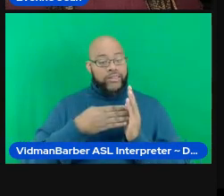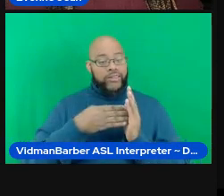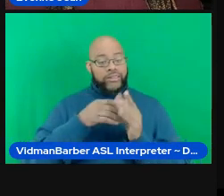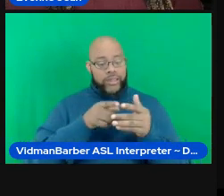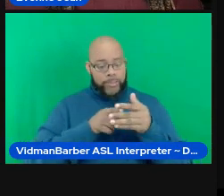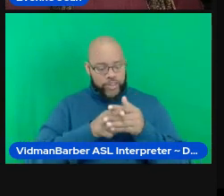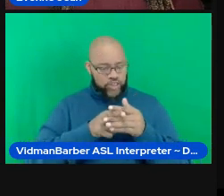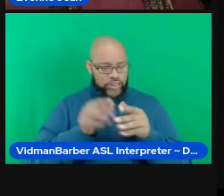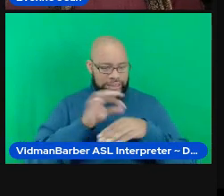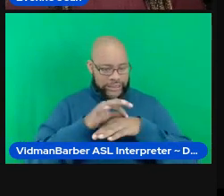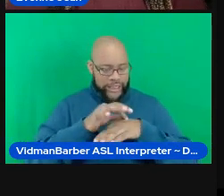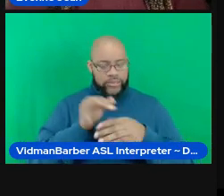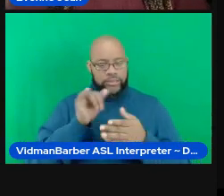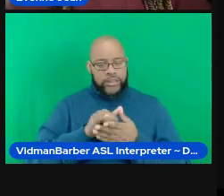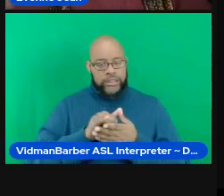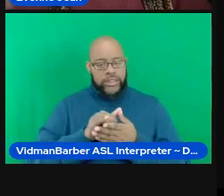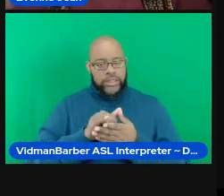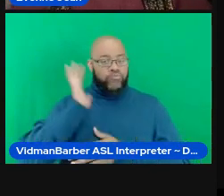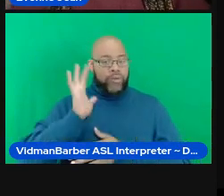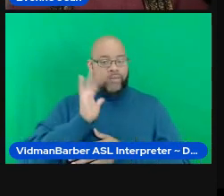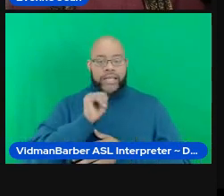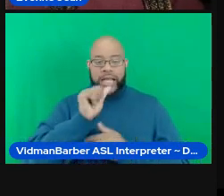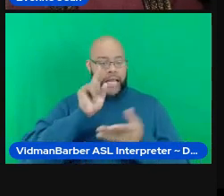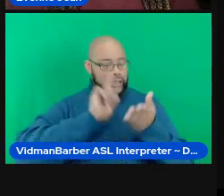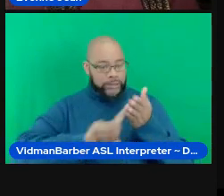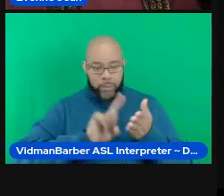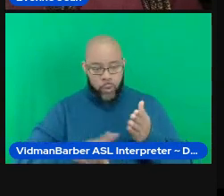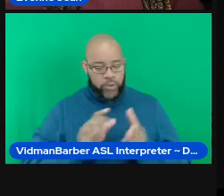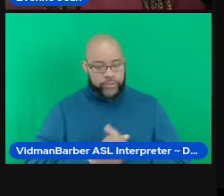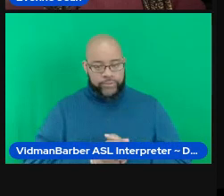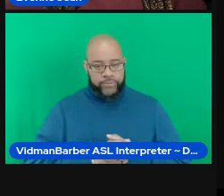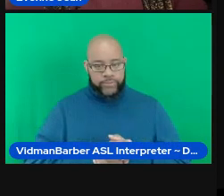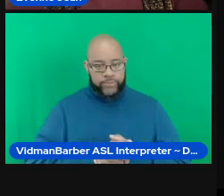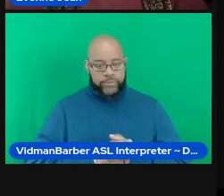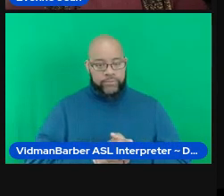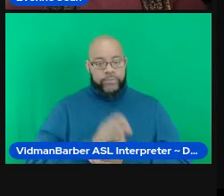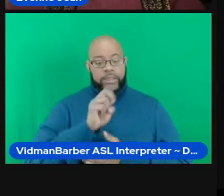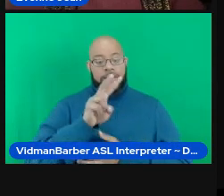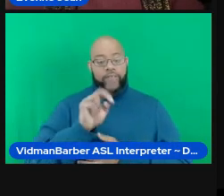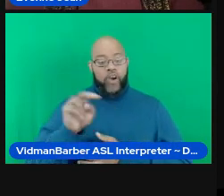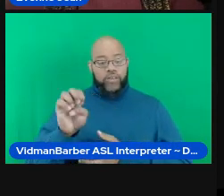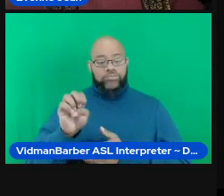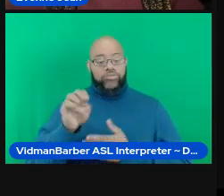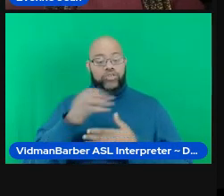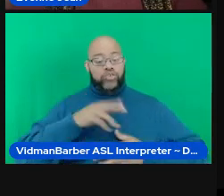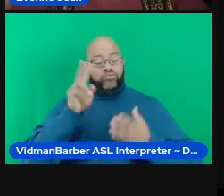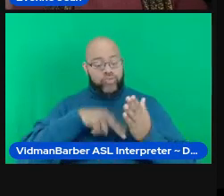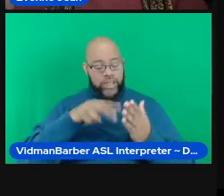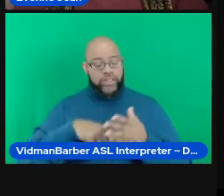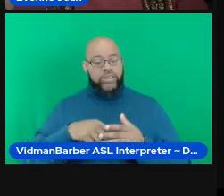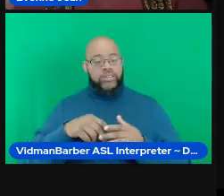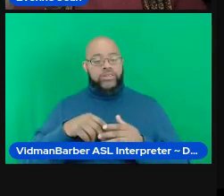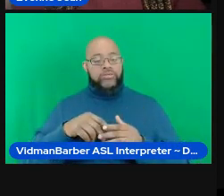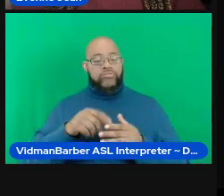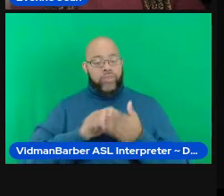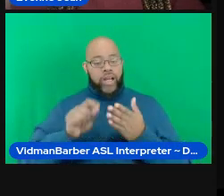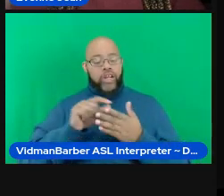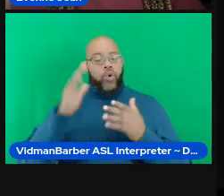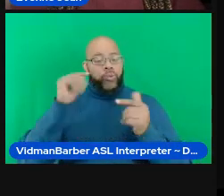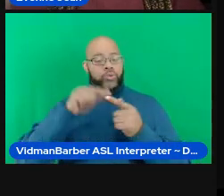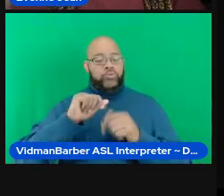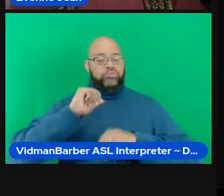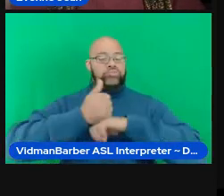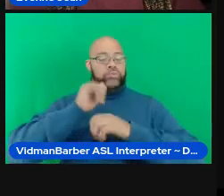penetration, which was previously unexplored. Evonne enjoys reading and writing and hopes to implement these